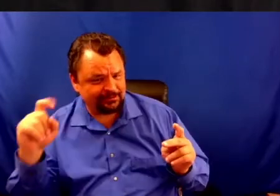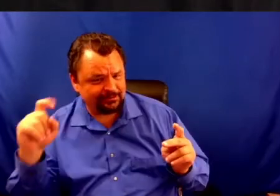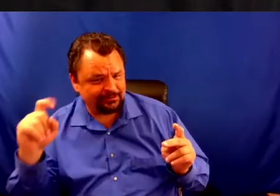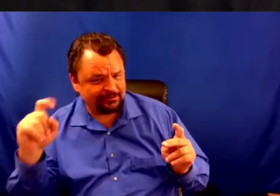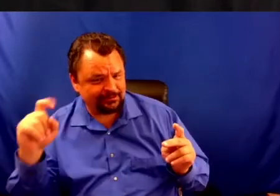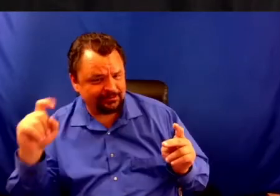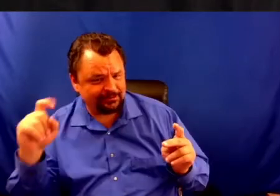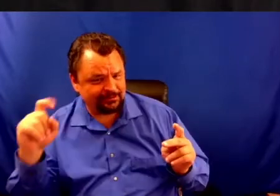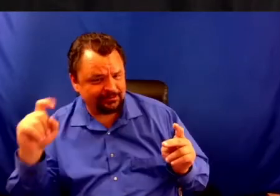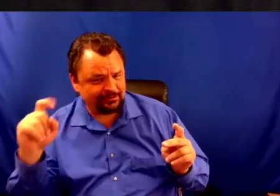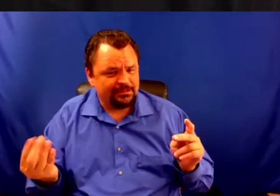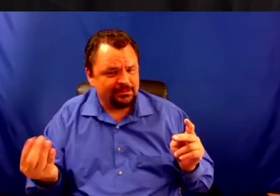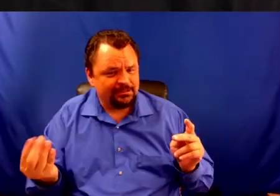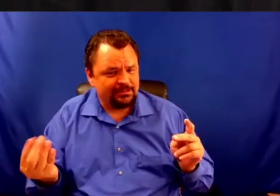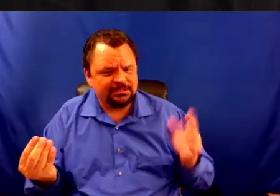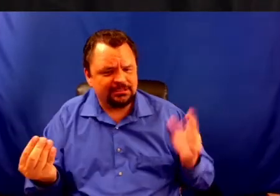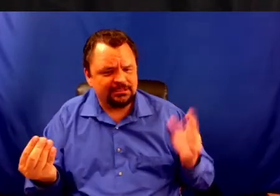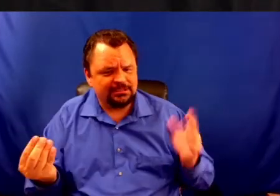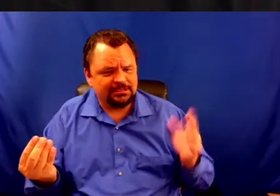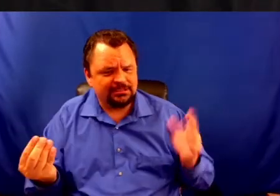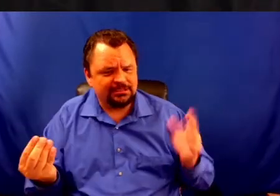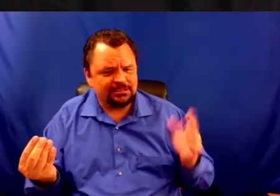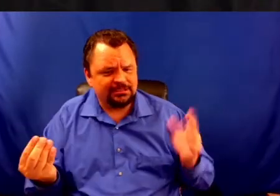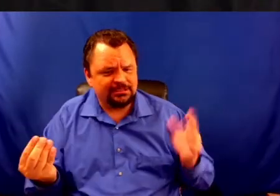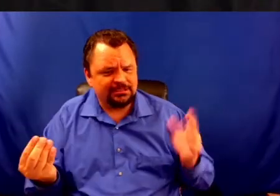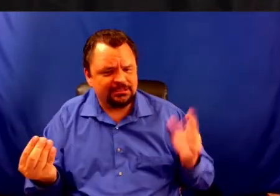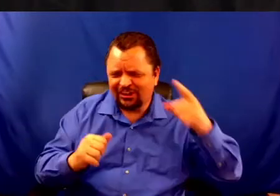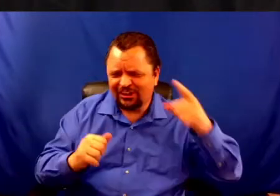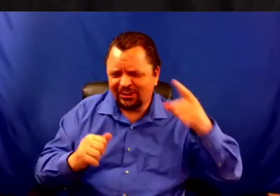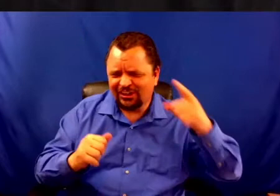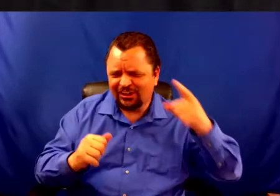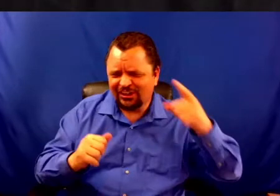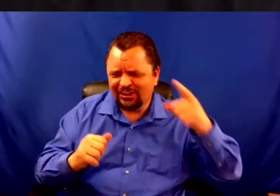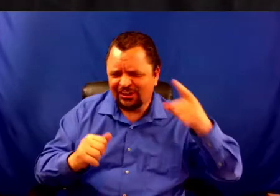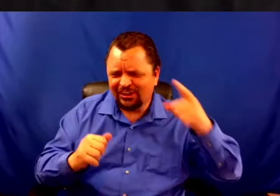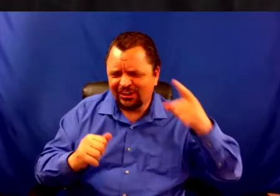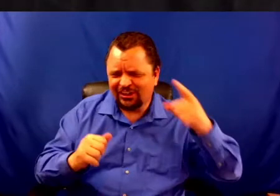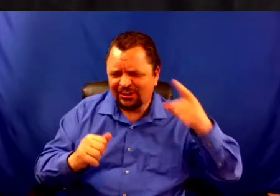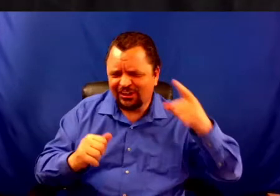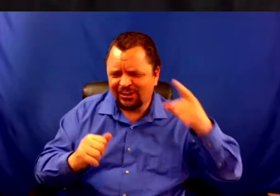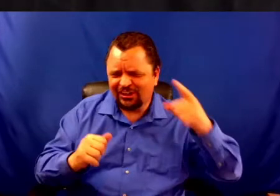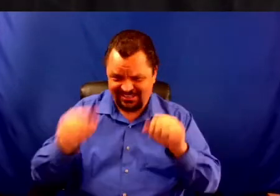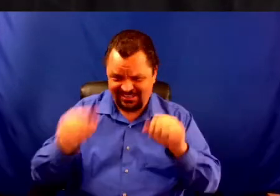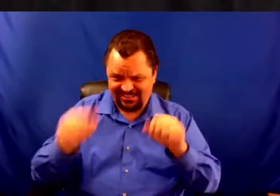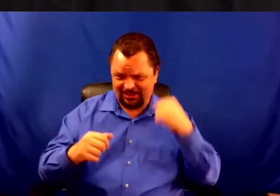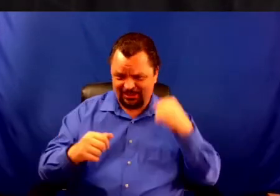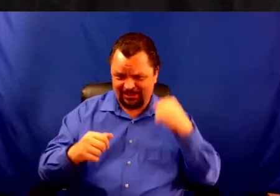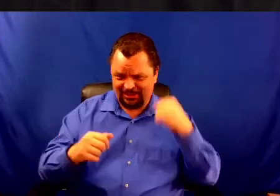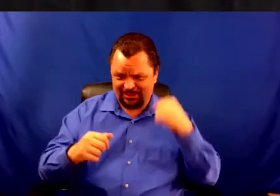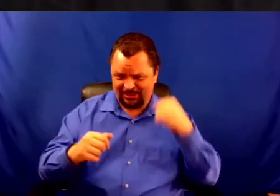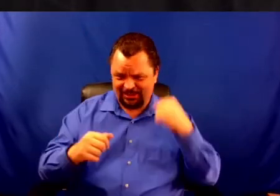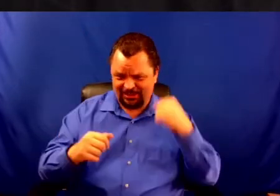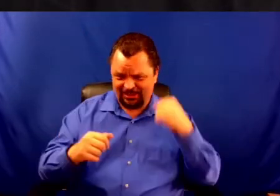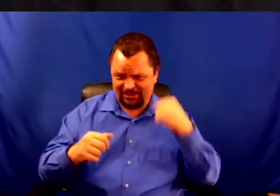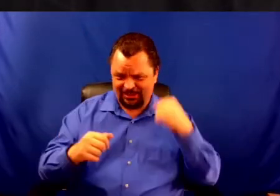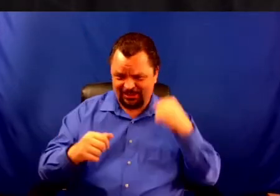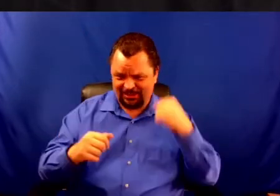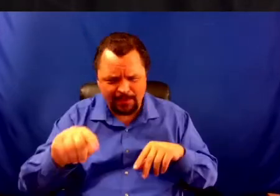Kind of says I can hear you online, but Yeah, does that mean okay. you can hear us or you can hear Sam?